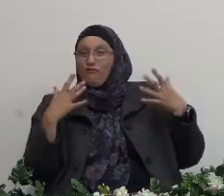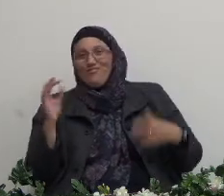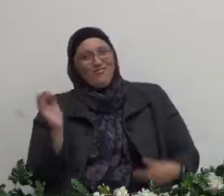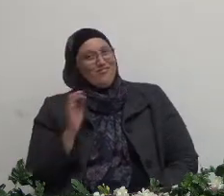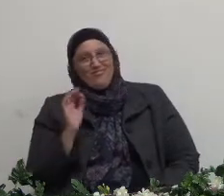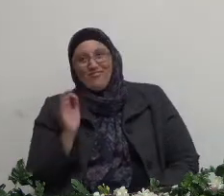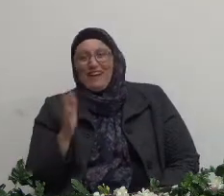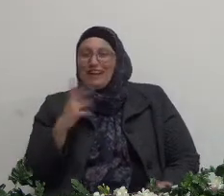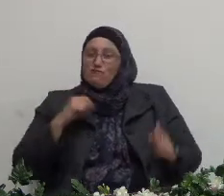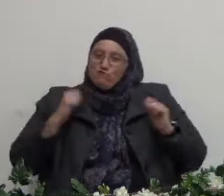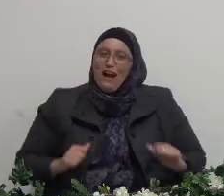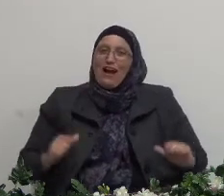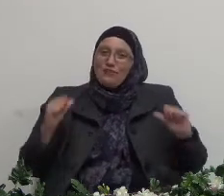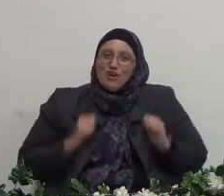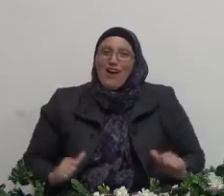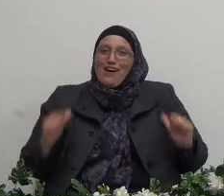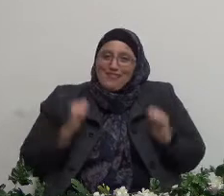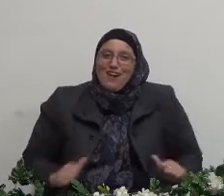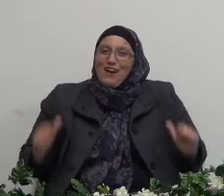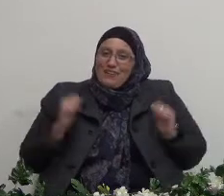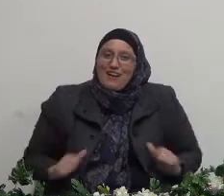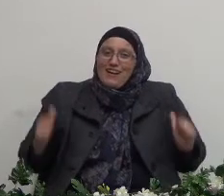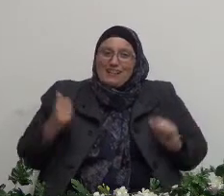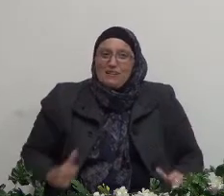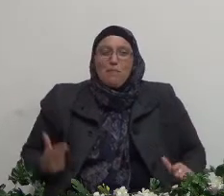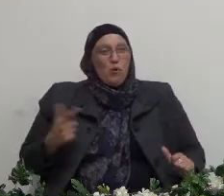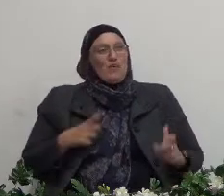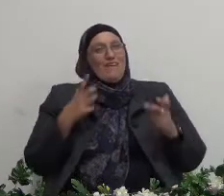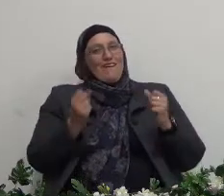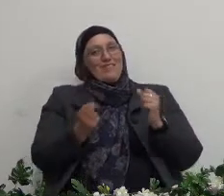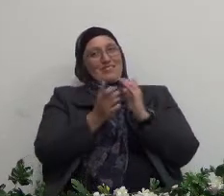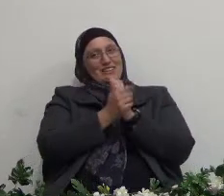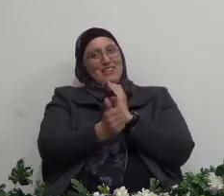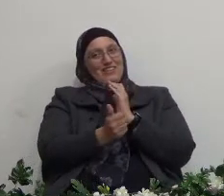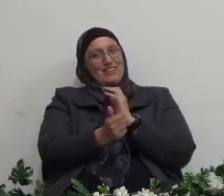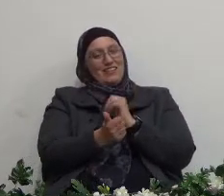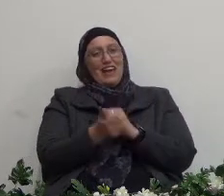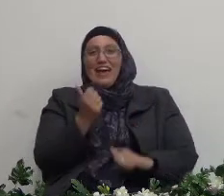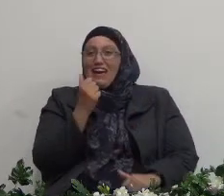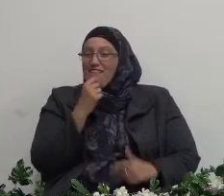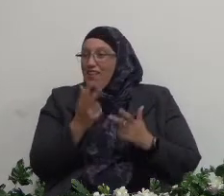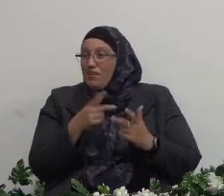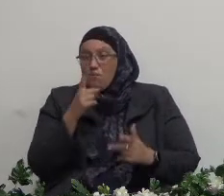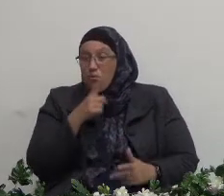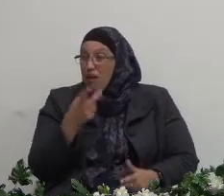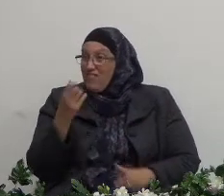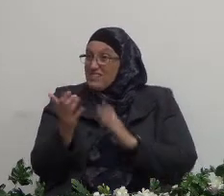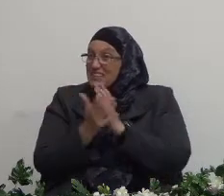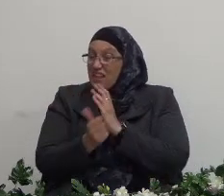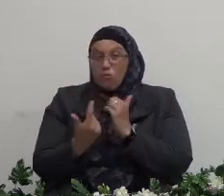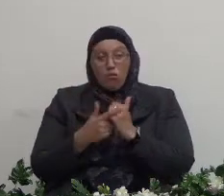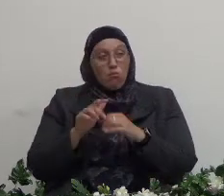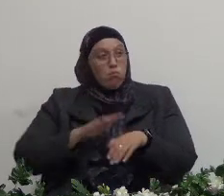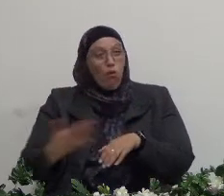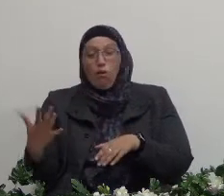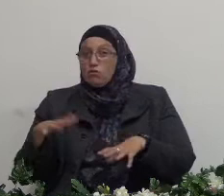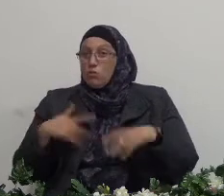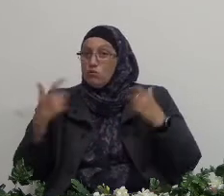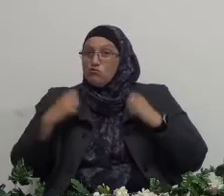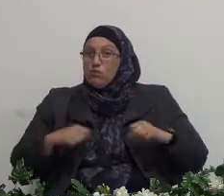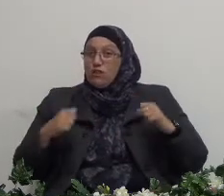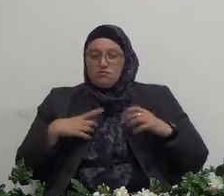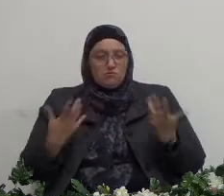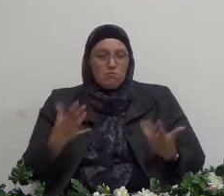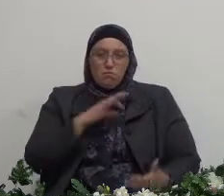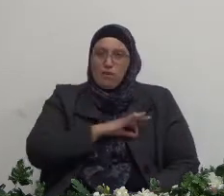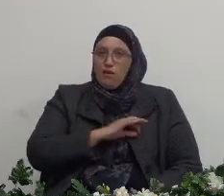that won't put in the hard yards, that won't work hard to get to the top. What do I benefit here? I can